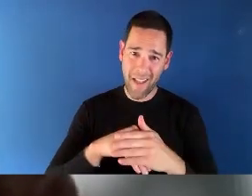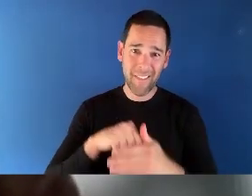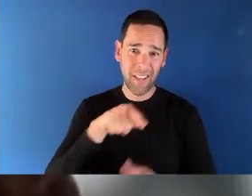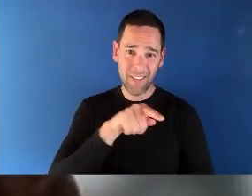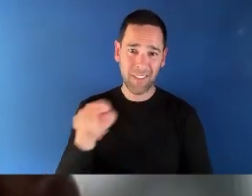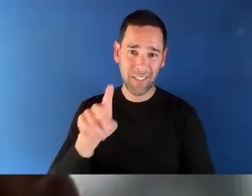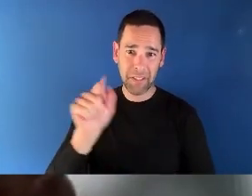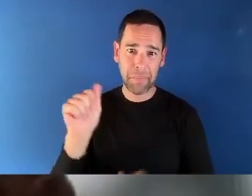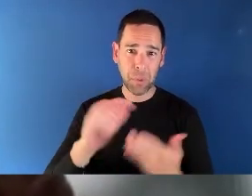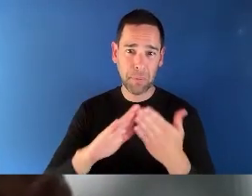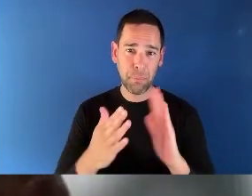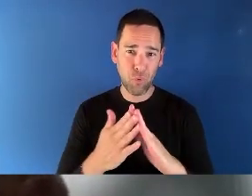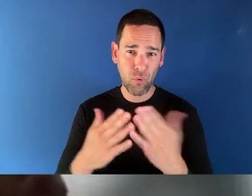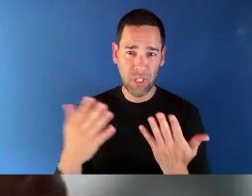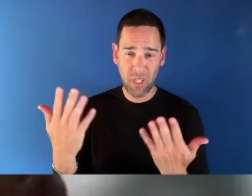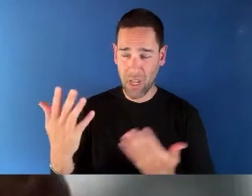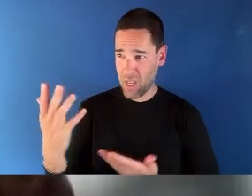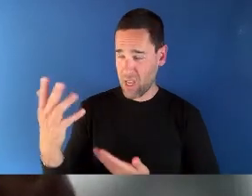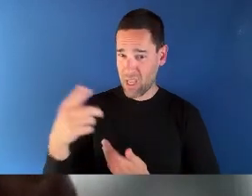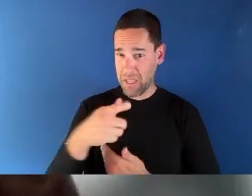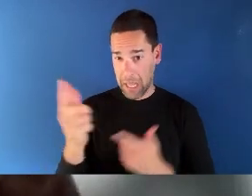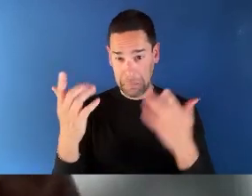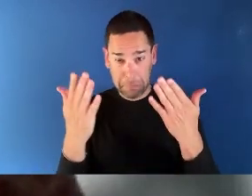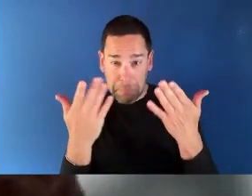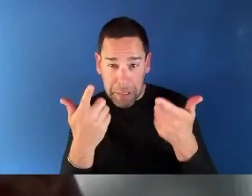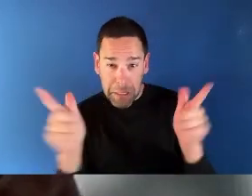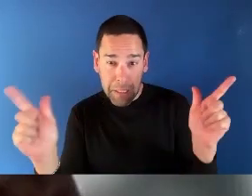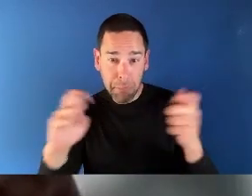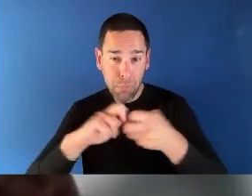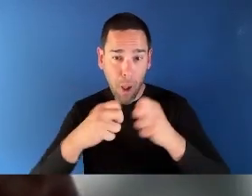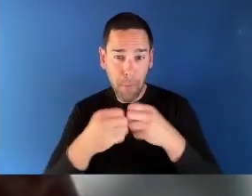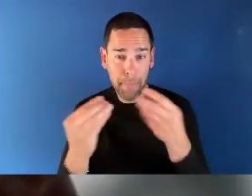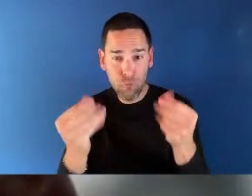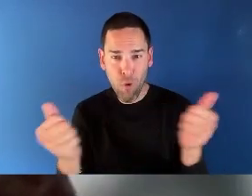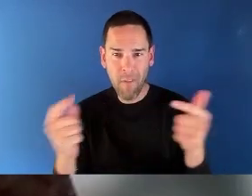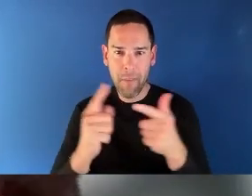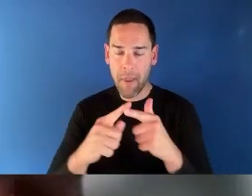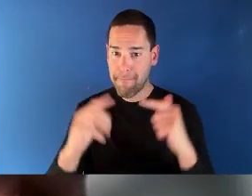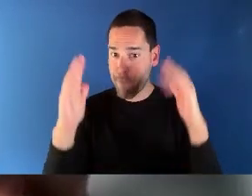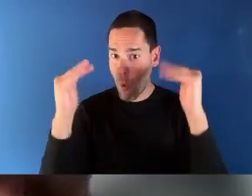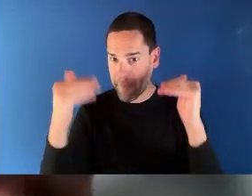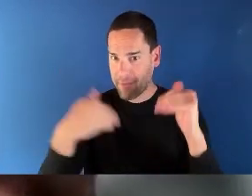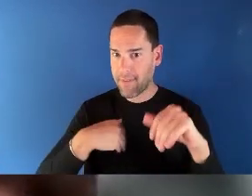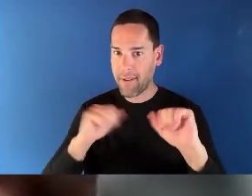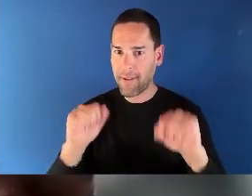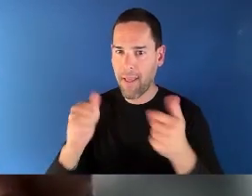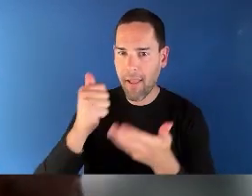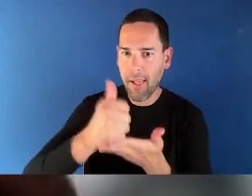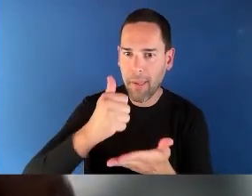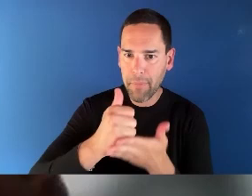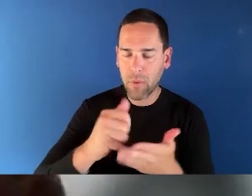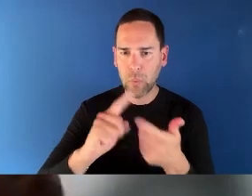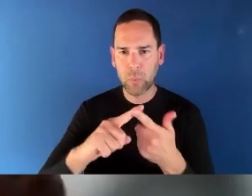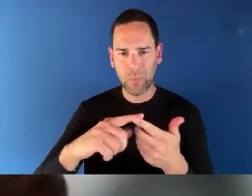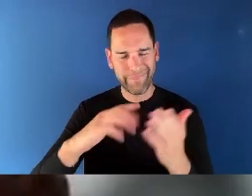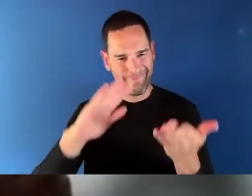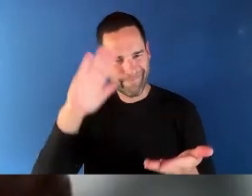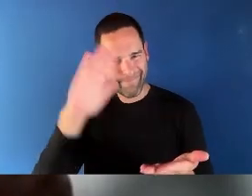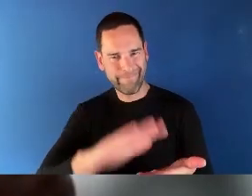broad area, I hope to reduce ableism and increase representation in the higher